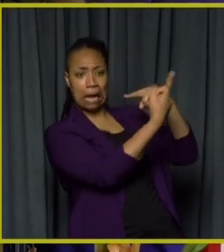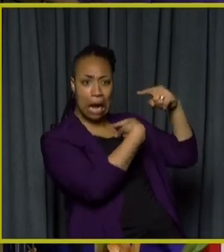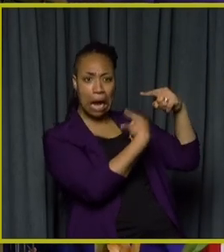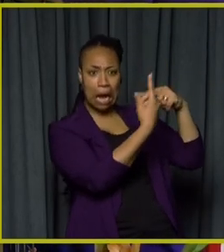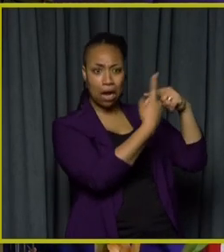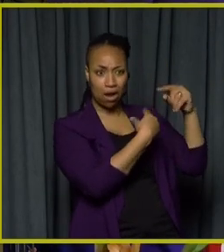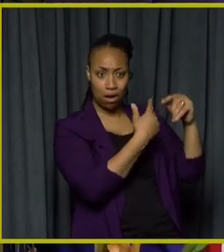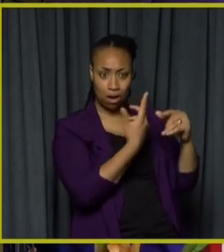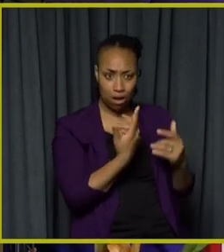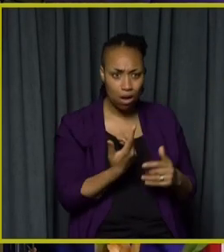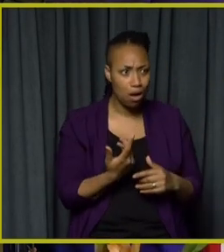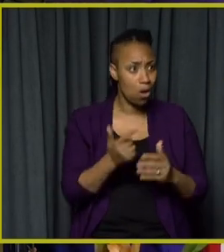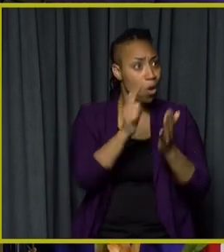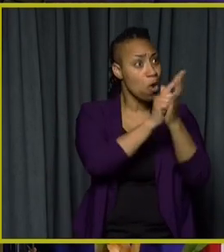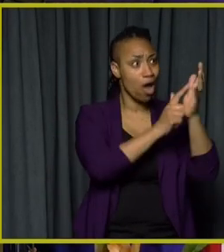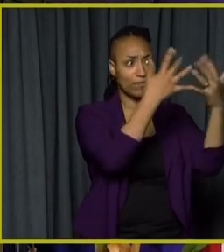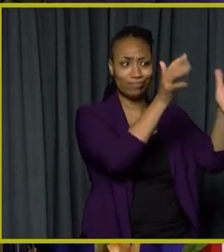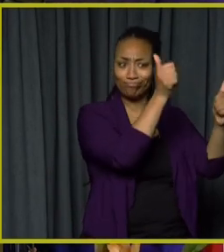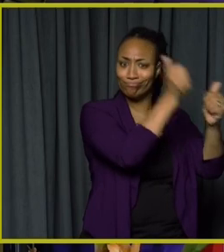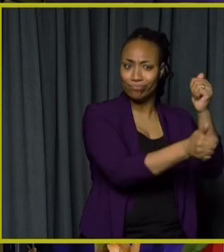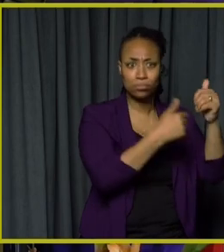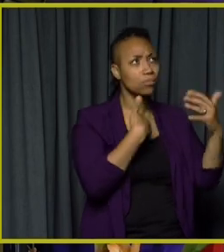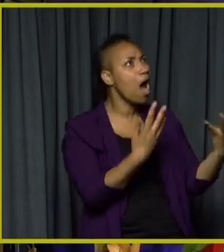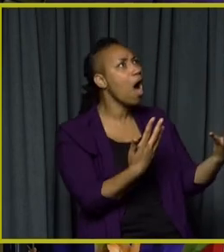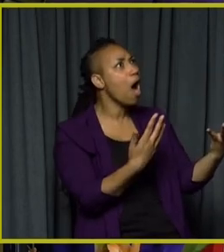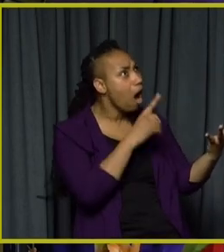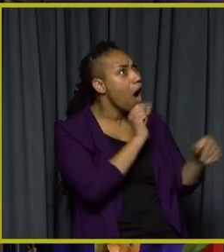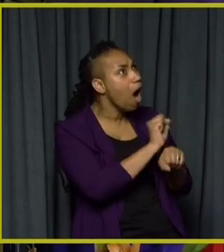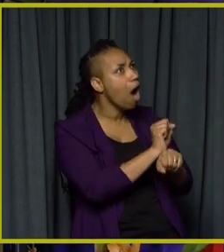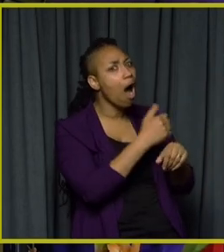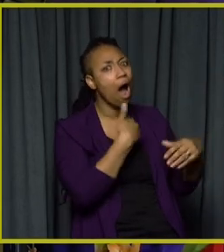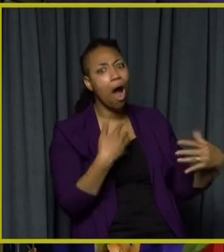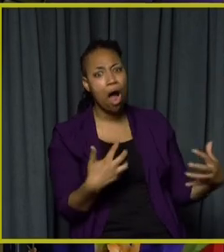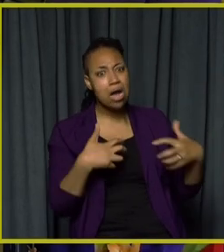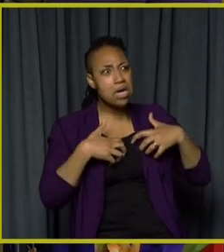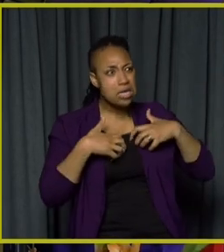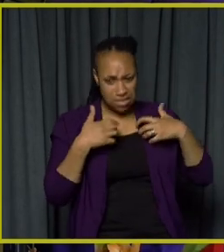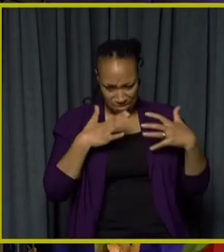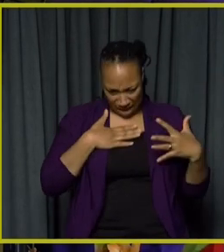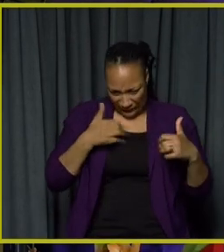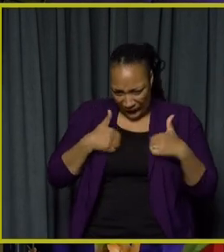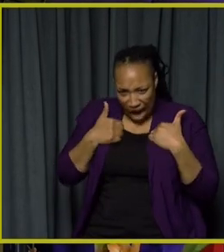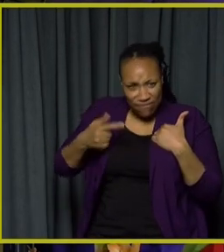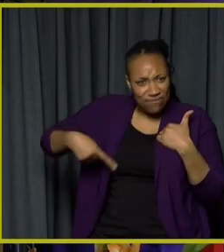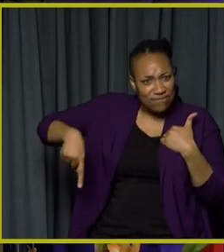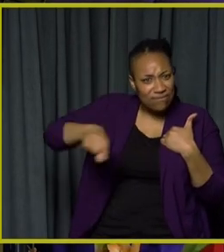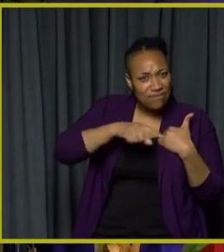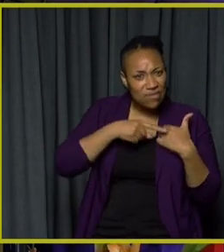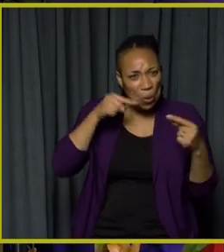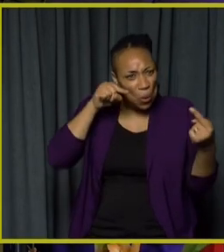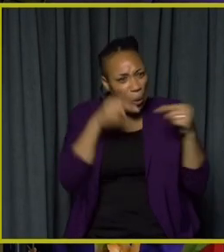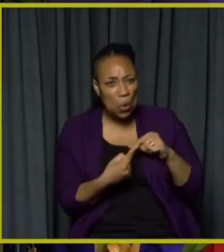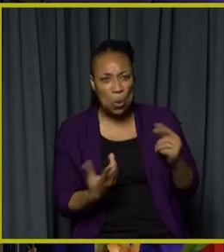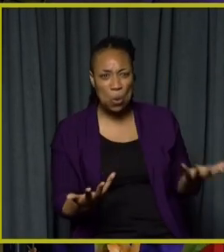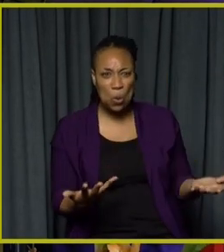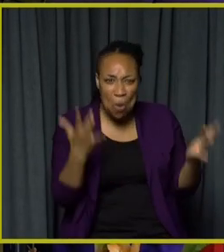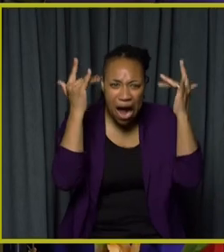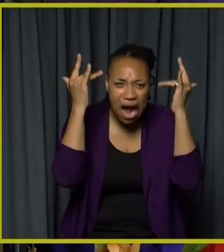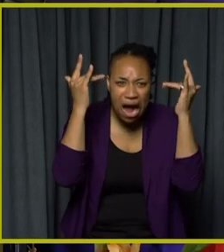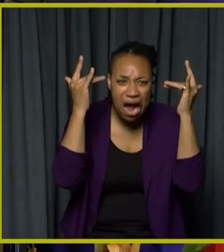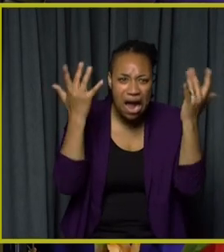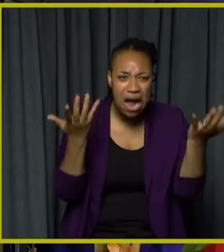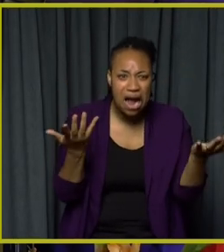And these policies have a real impact on our lives. So why am I so focused on unions here in the South? Because poverty